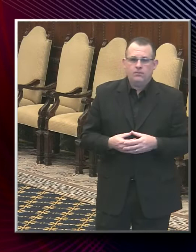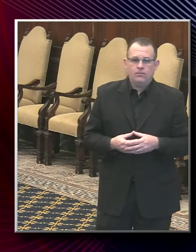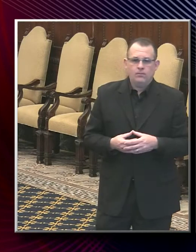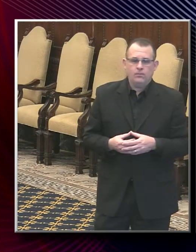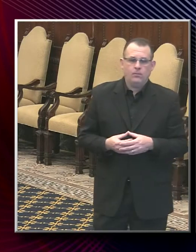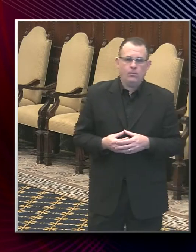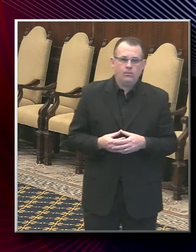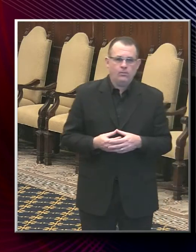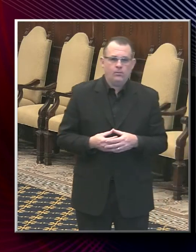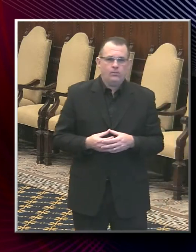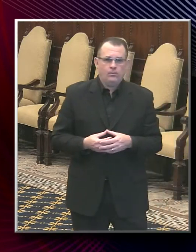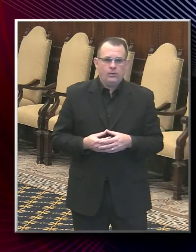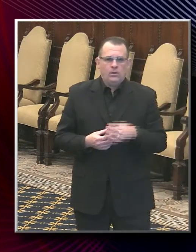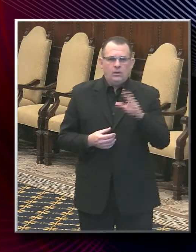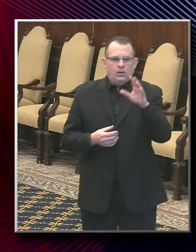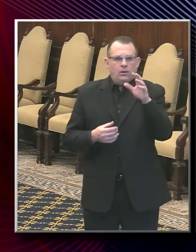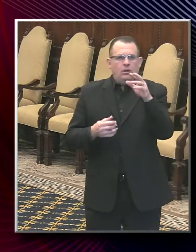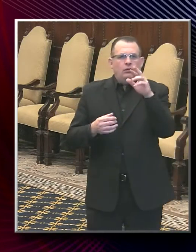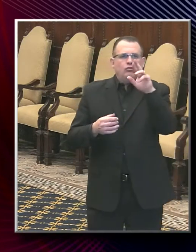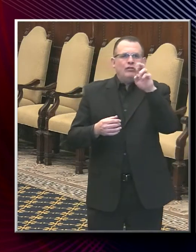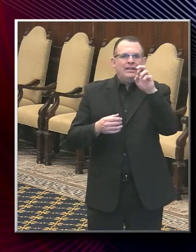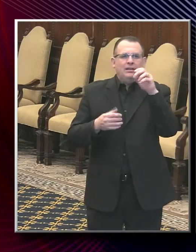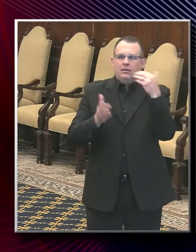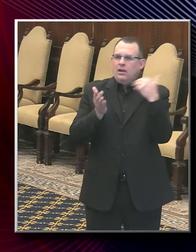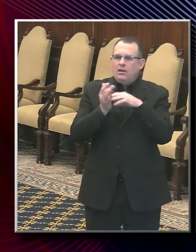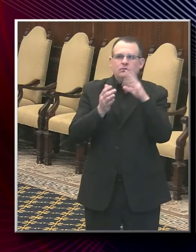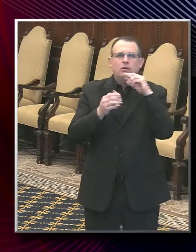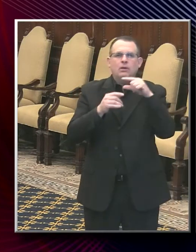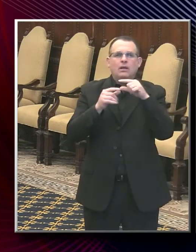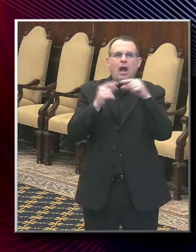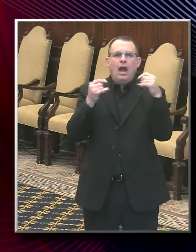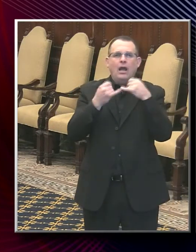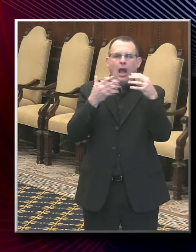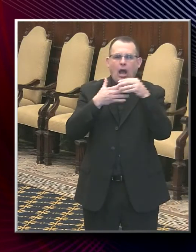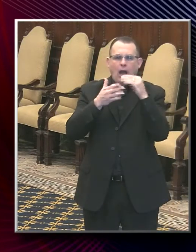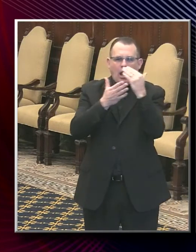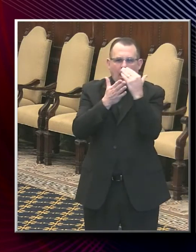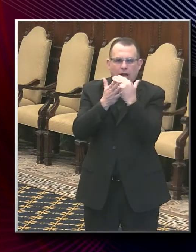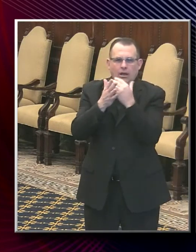observed for the reopening of the city? Are we going to be following the federal or the state guidelines?